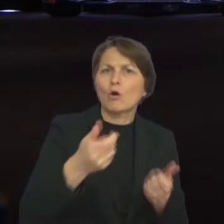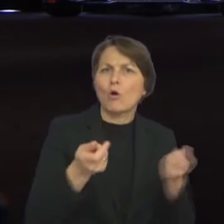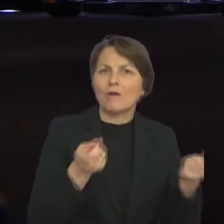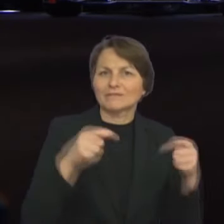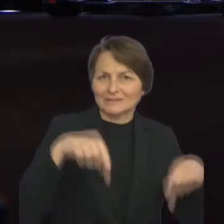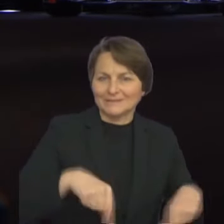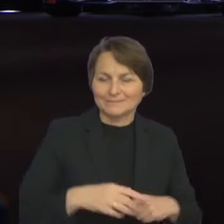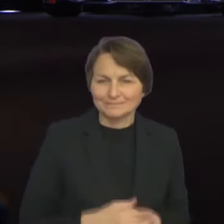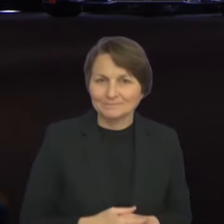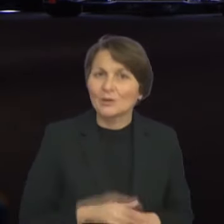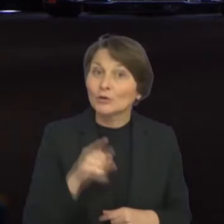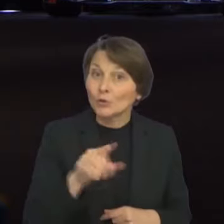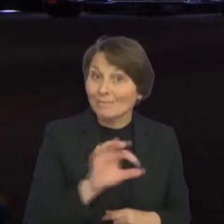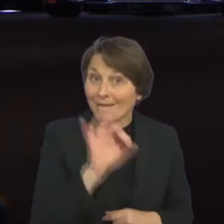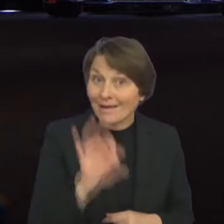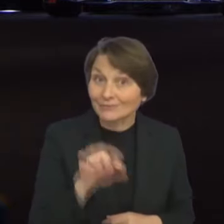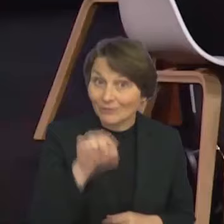subjects for this particular meeting.